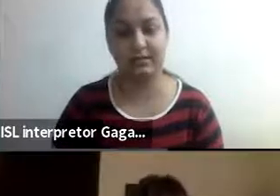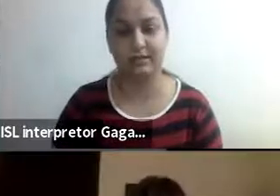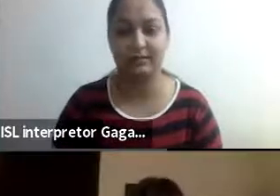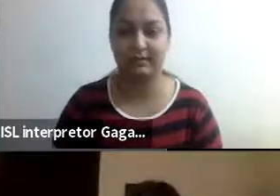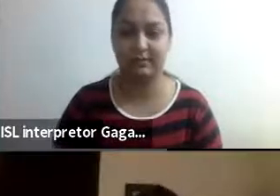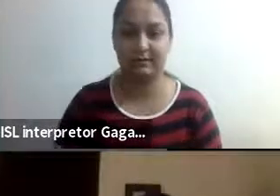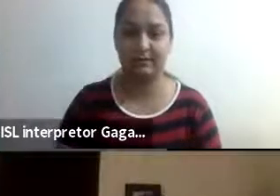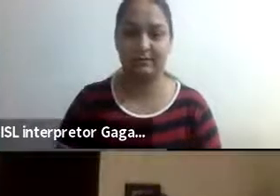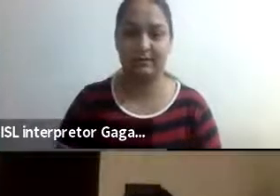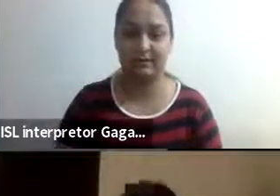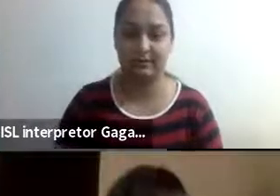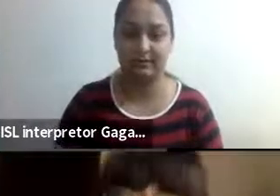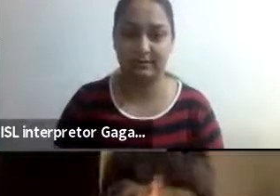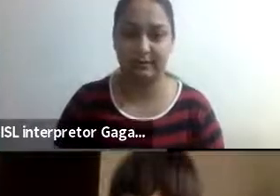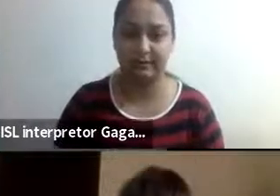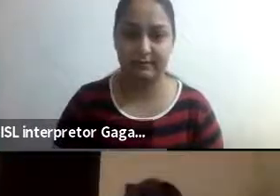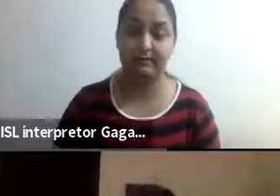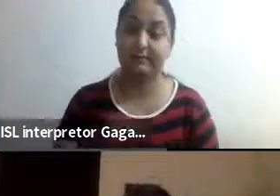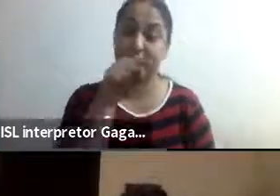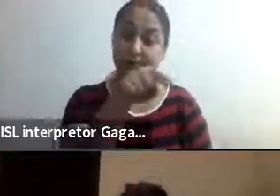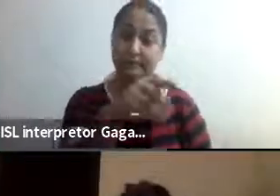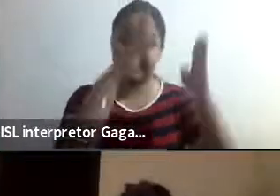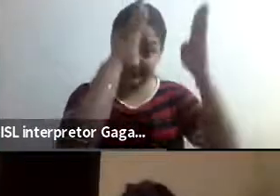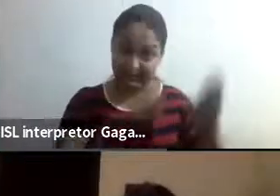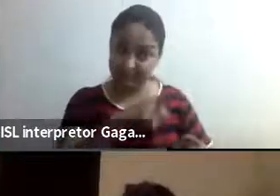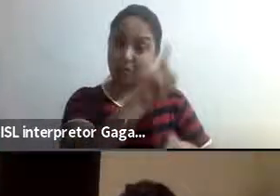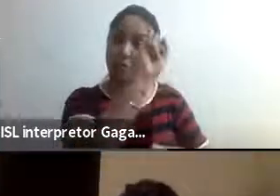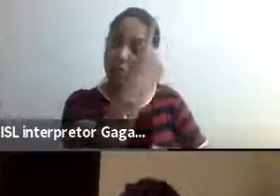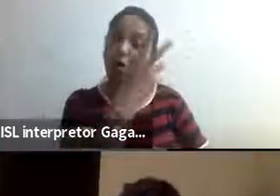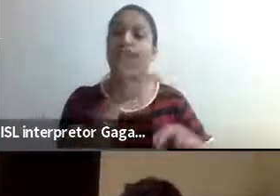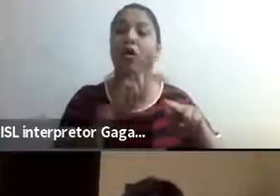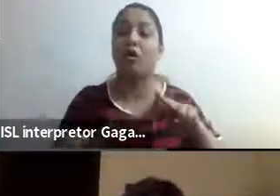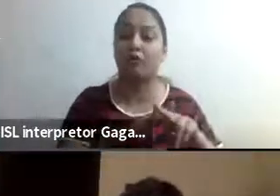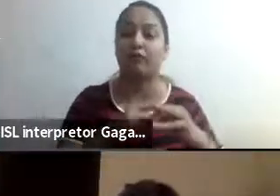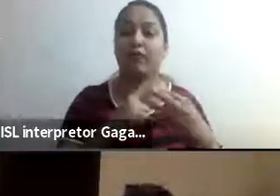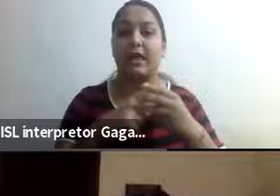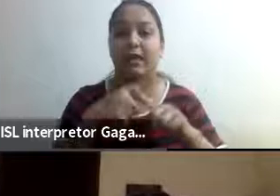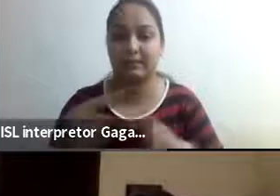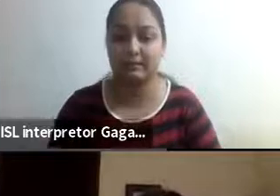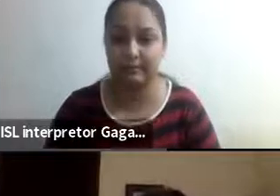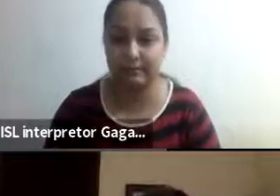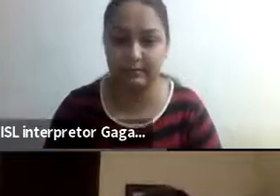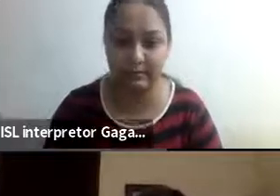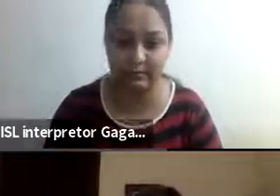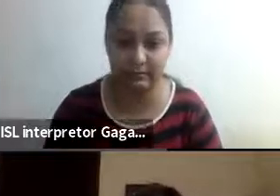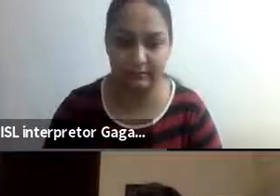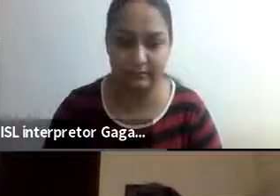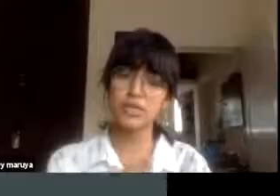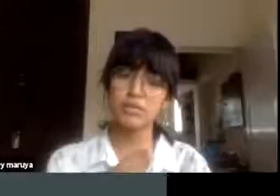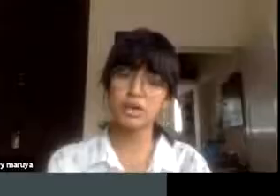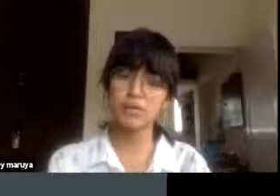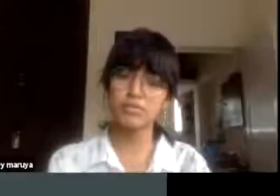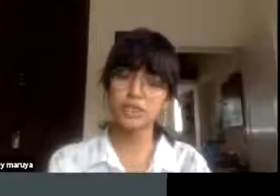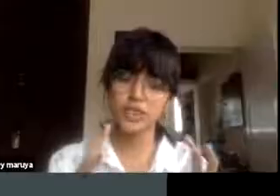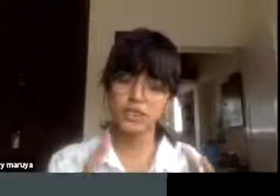here you go. This is segment one of the exhibition. Um, The works that you're about to see, indeed the works